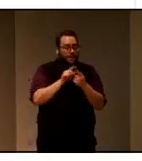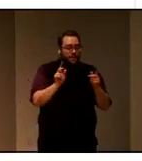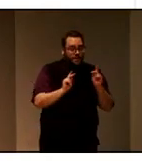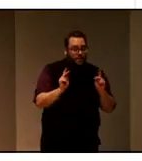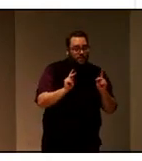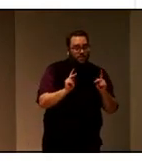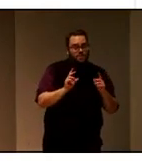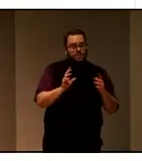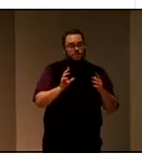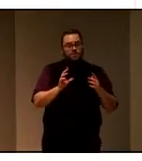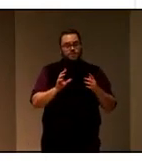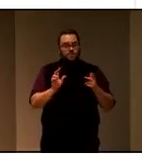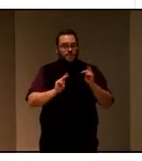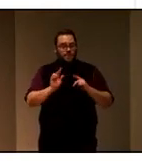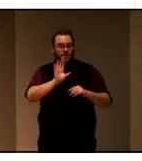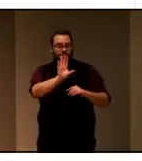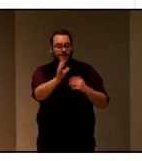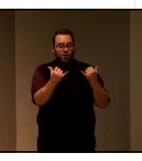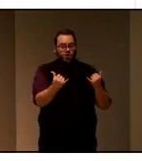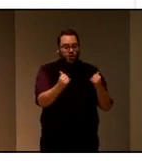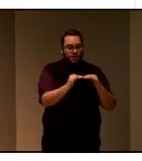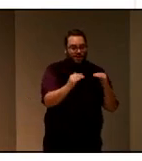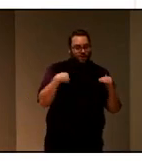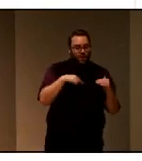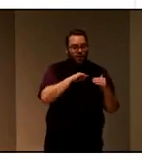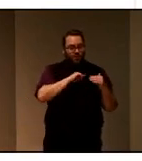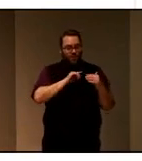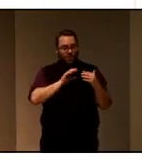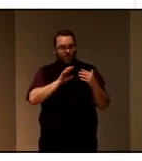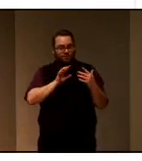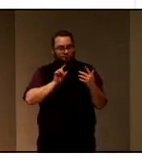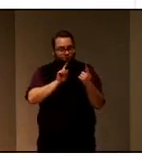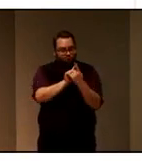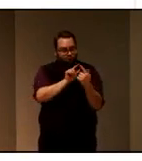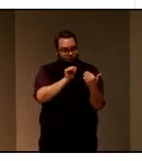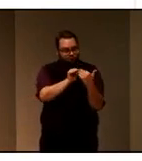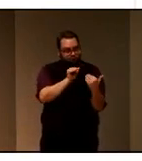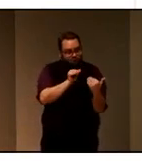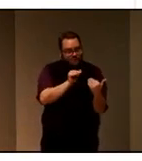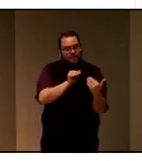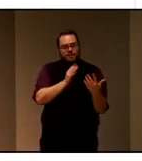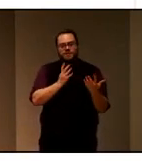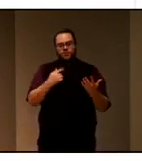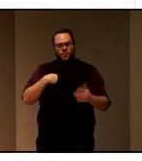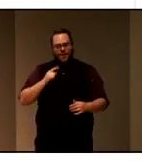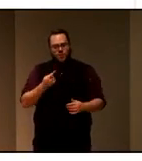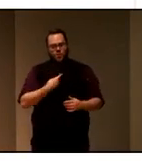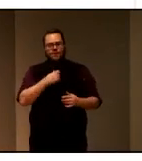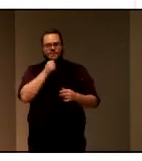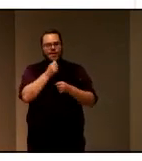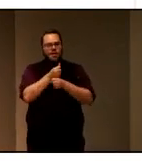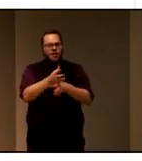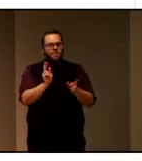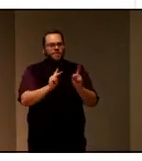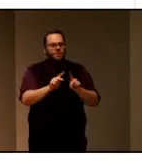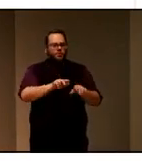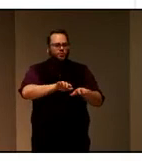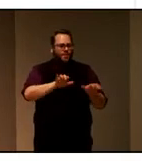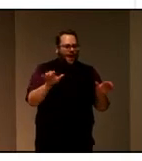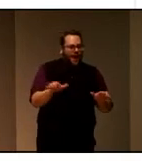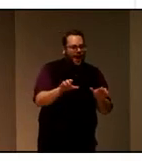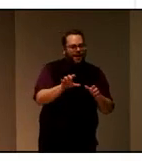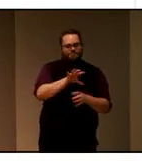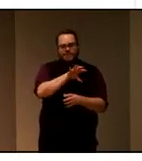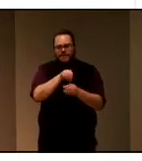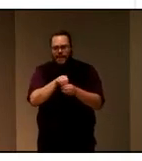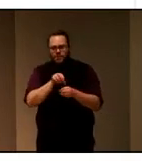people where they are? And so just the recognition alone, this to me does not necessarily mean it's actually causing people to act or engage